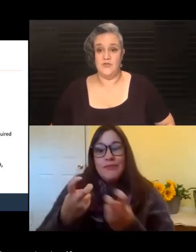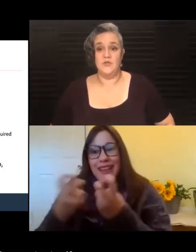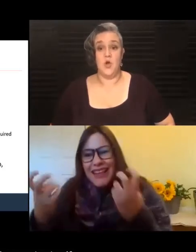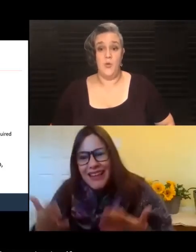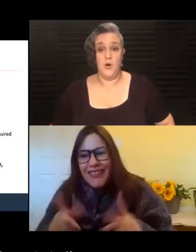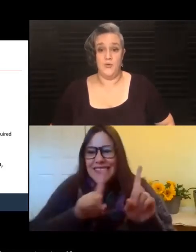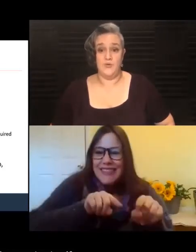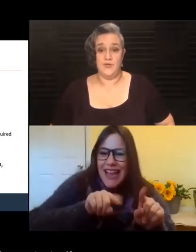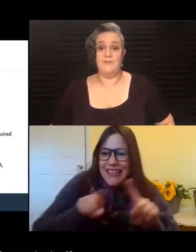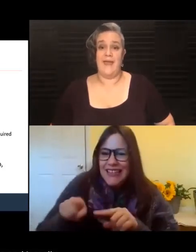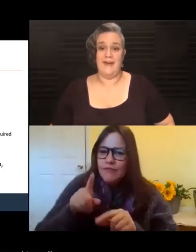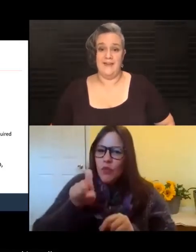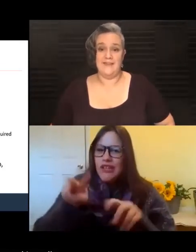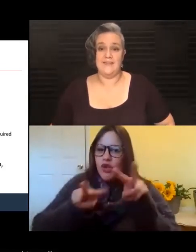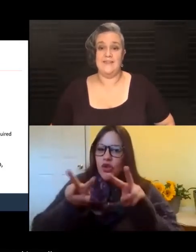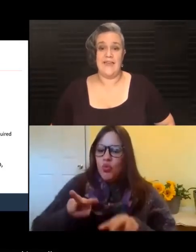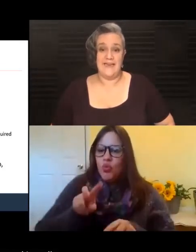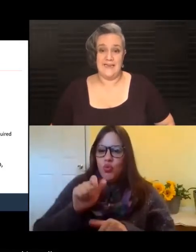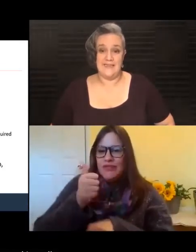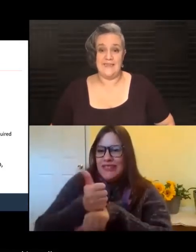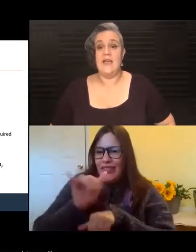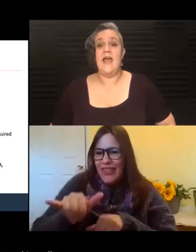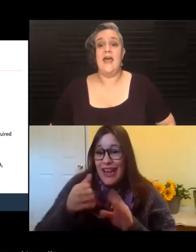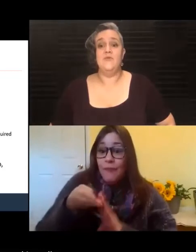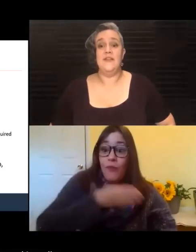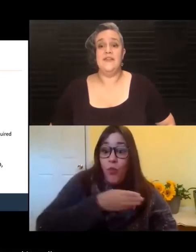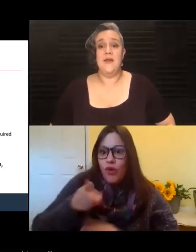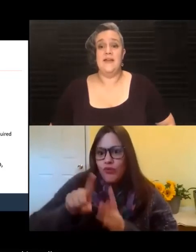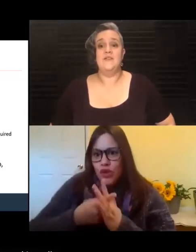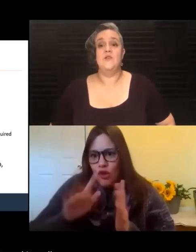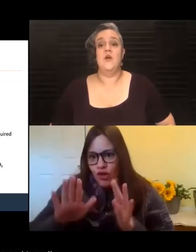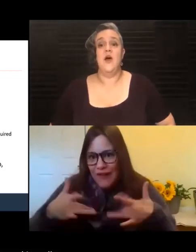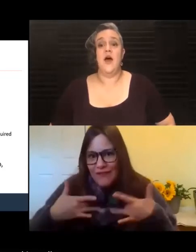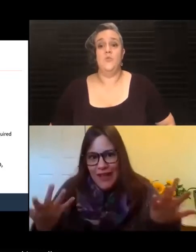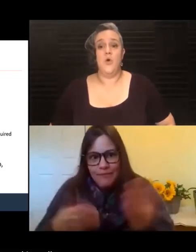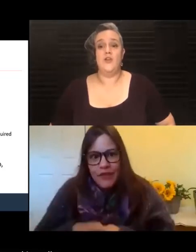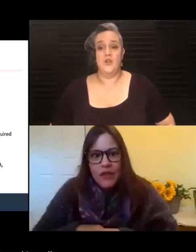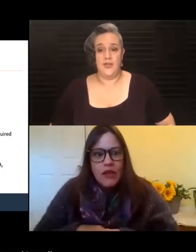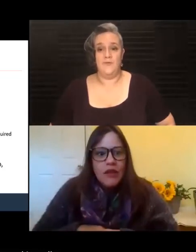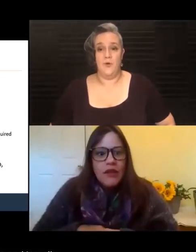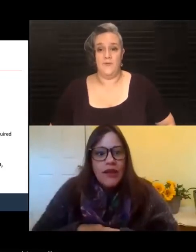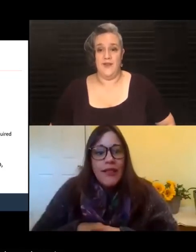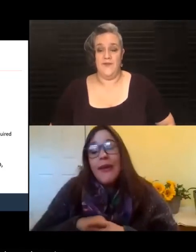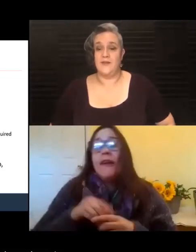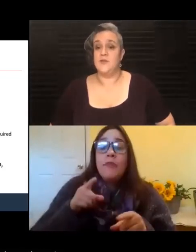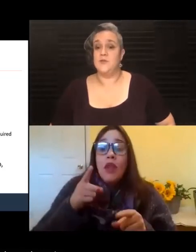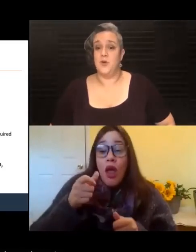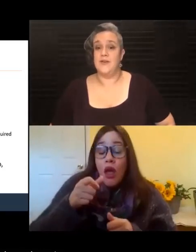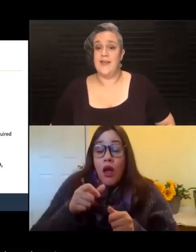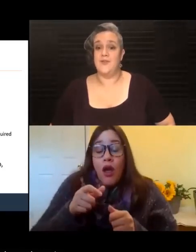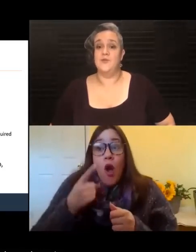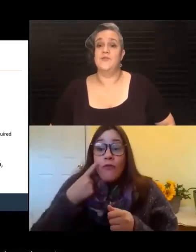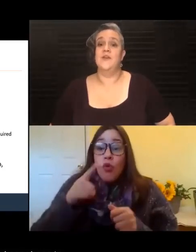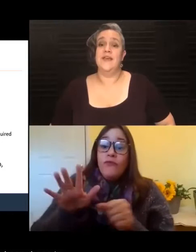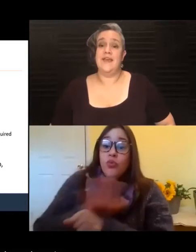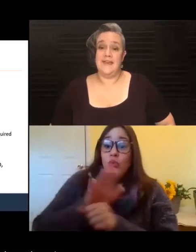host, co-host, panelist, attendees, and it really depends on what you're looking for the event. So it's important to